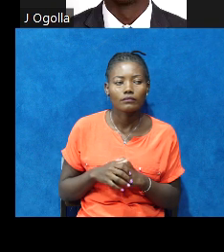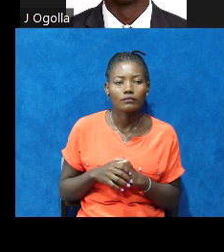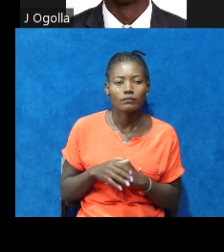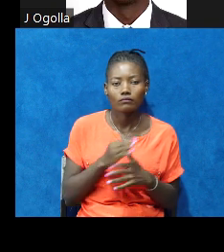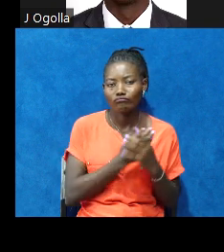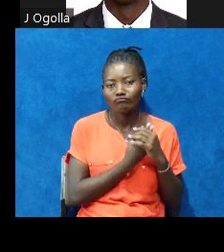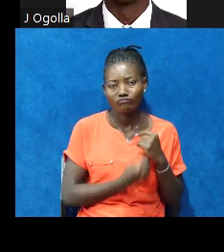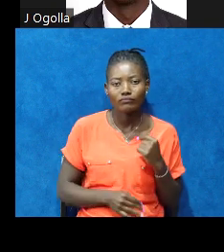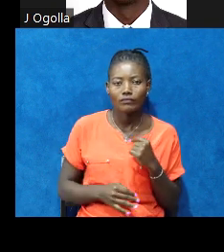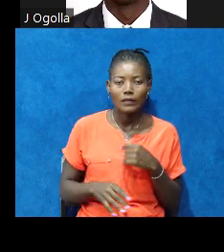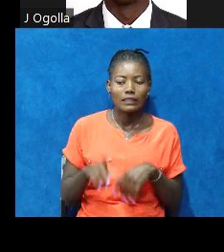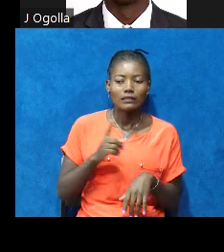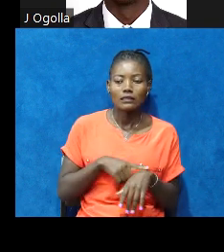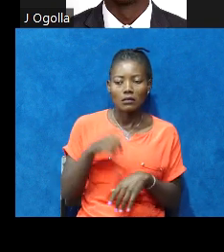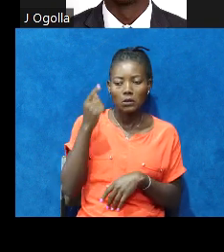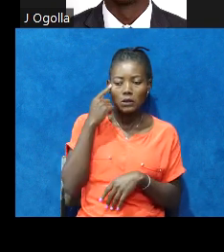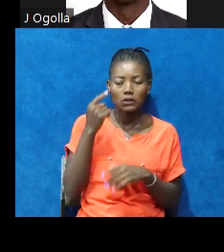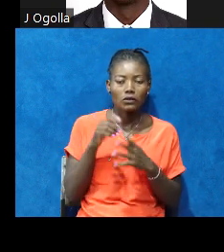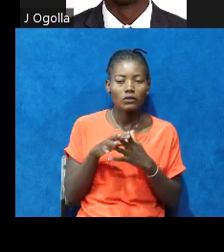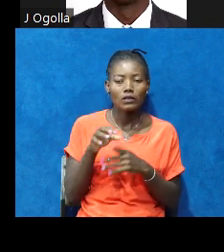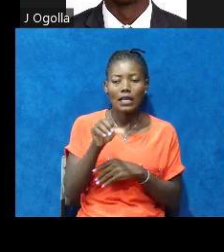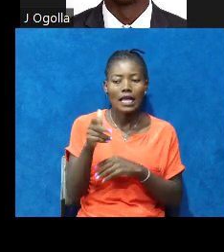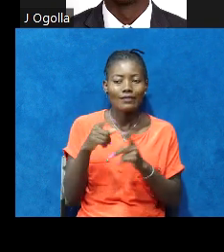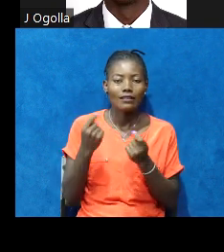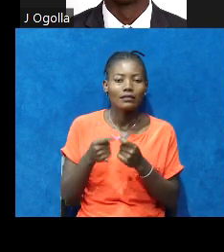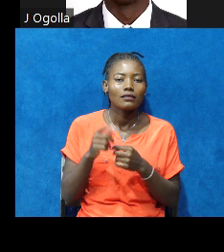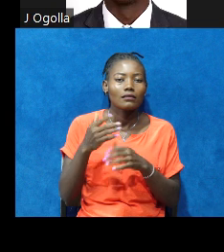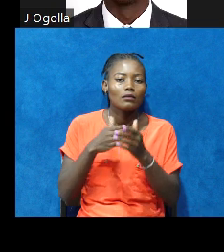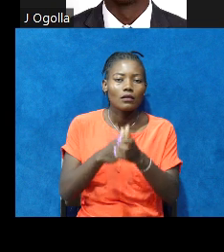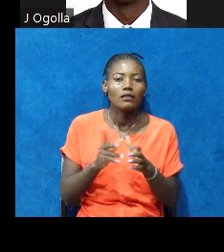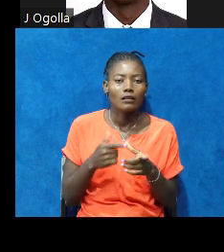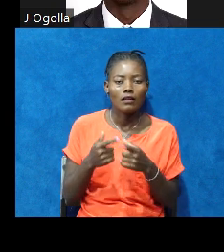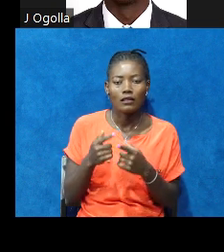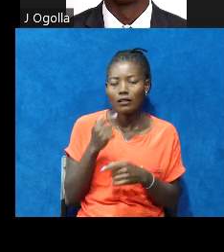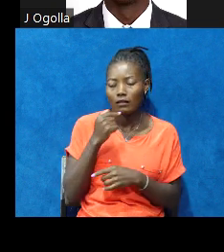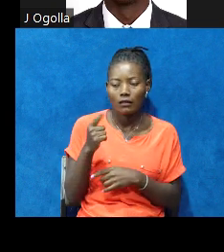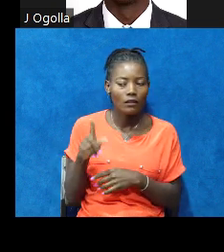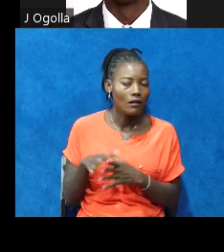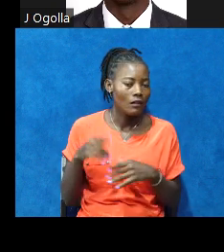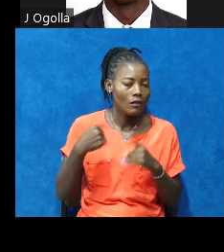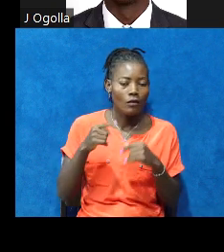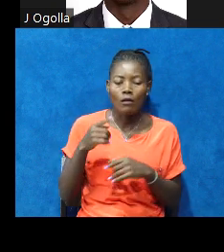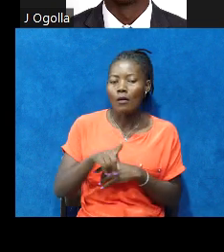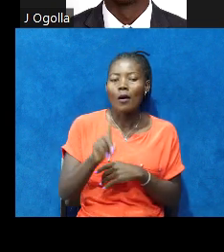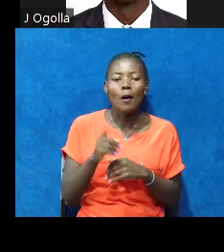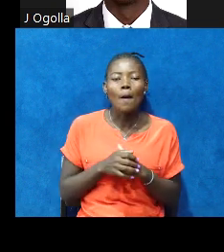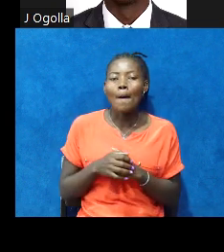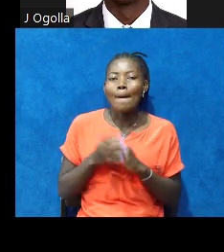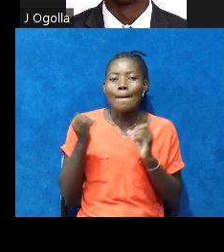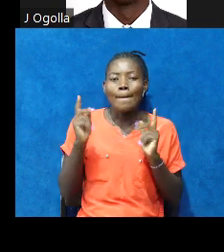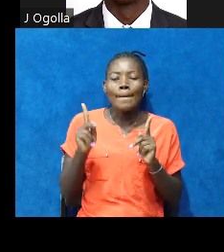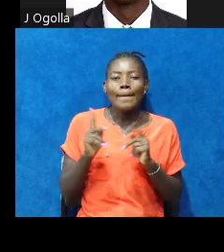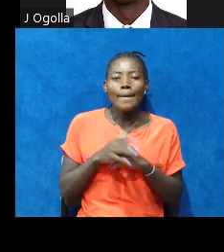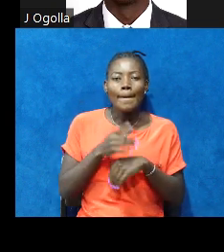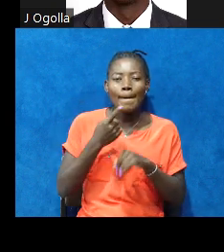you know, you gave up once you saw the opponent is leading, and you say, "And sa game ni yake, wacha tu